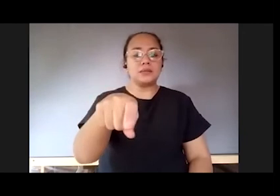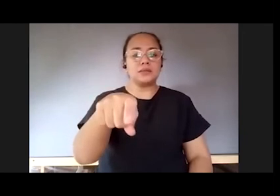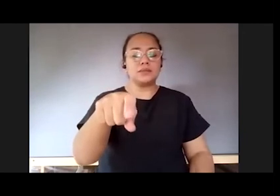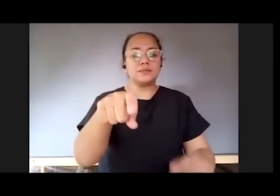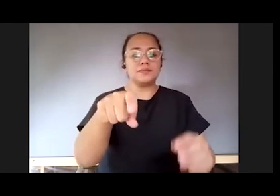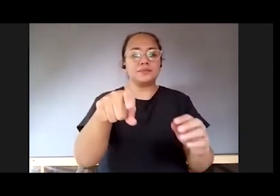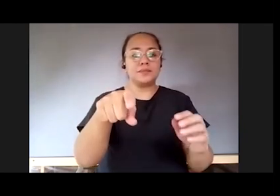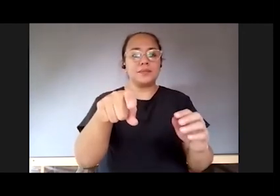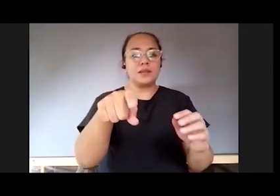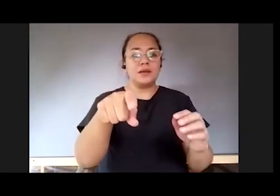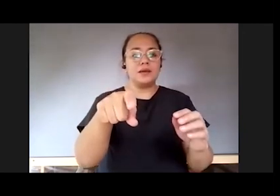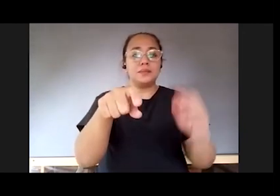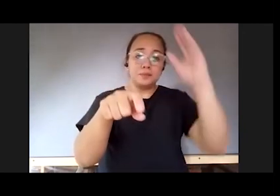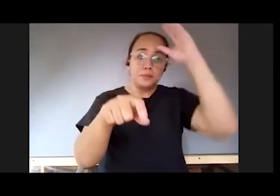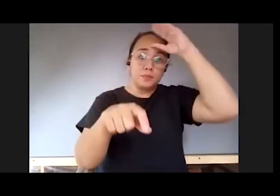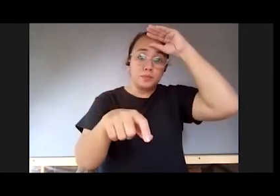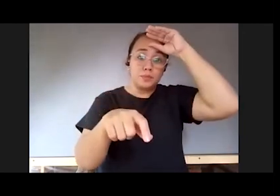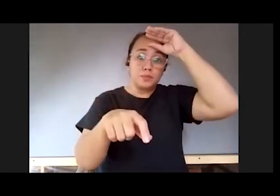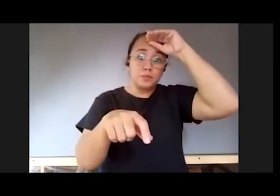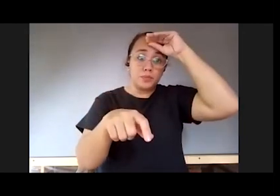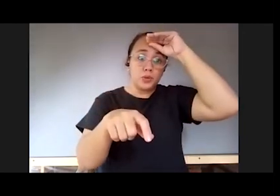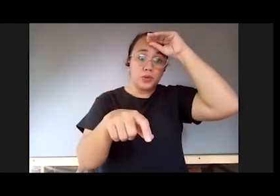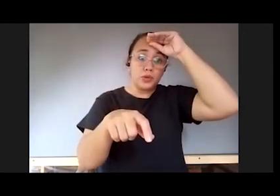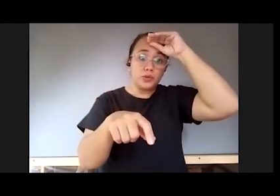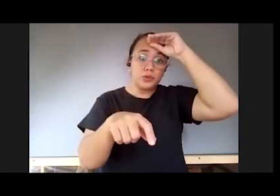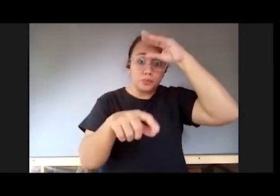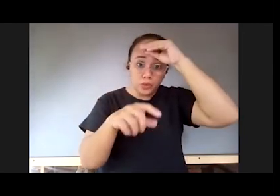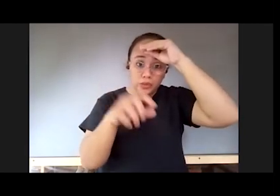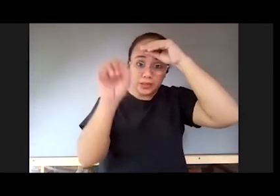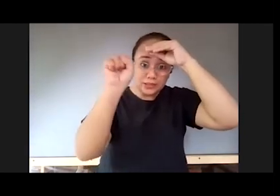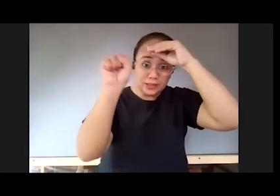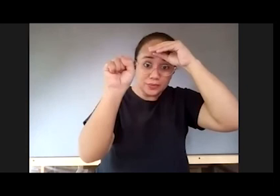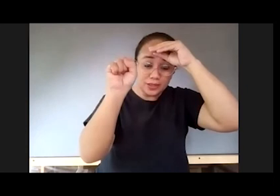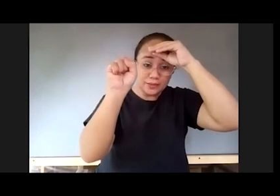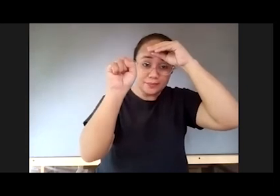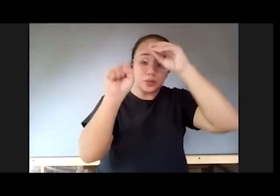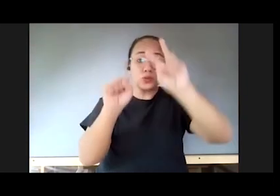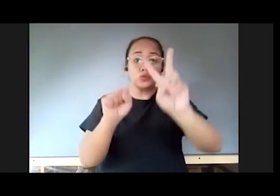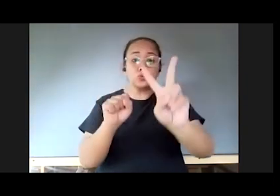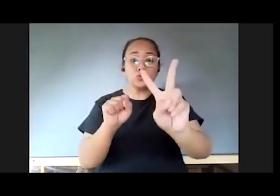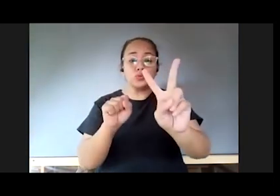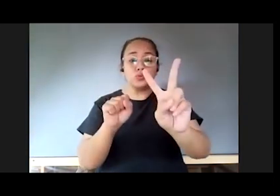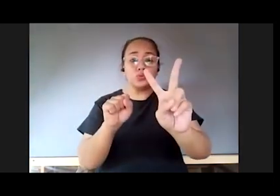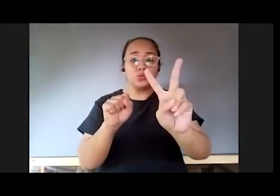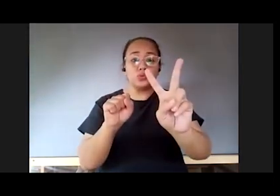boys should be subject, and 2 should be